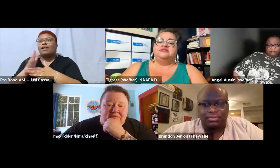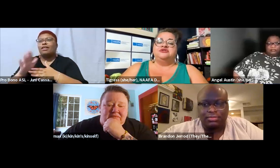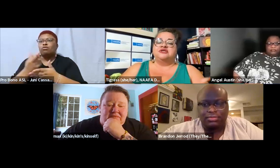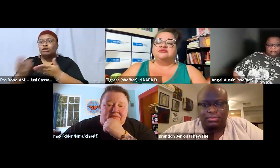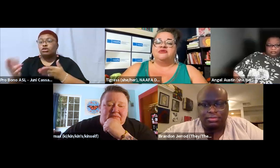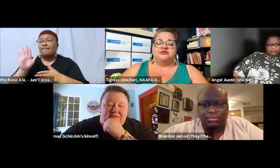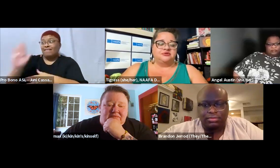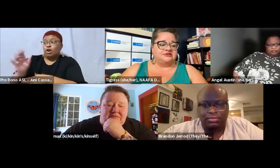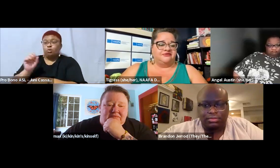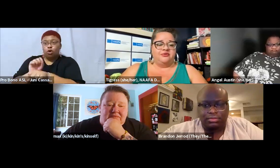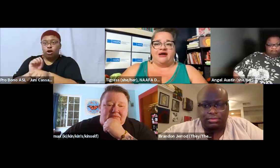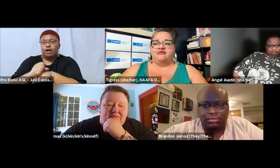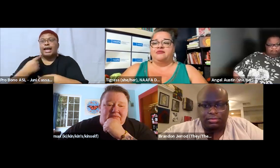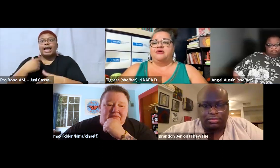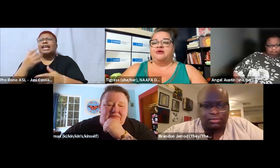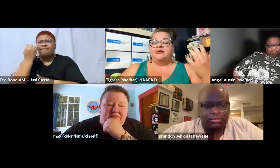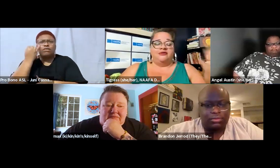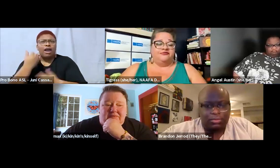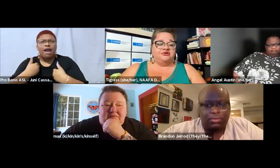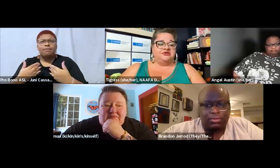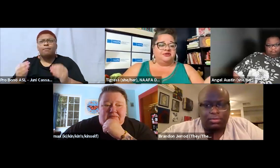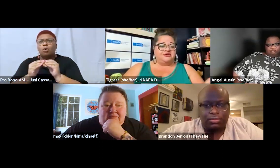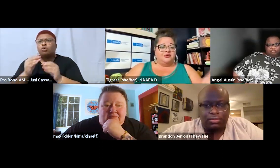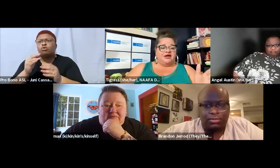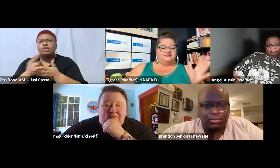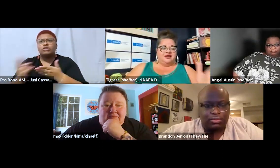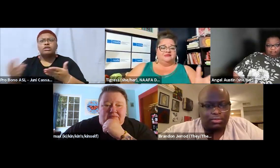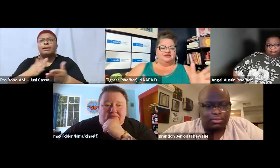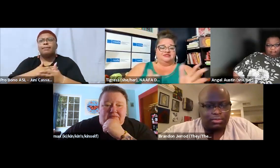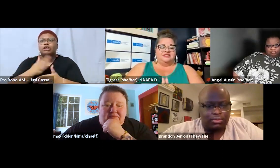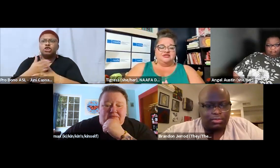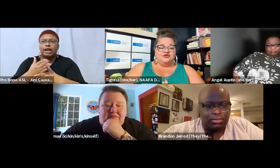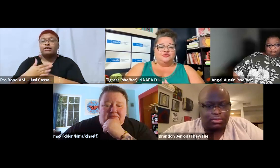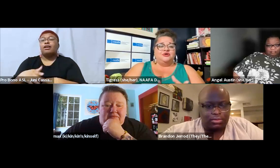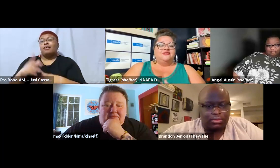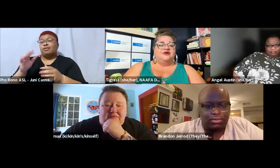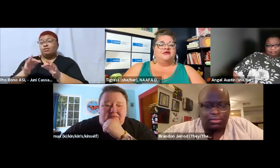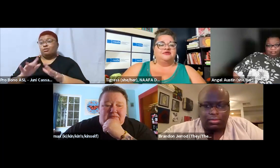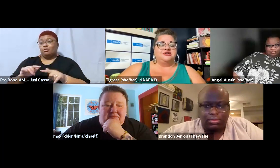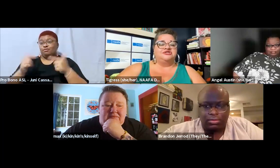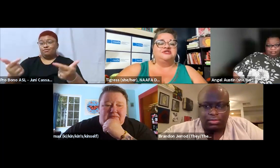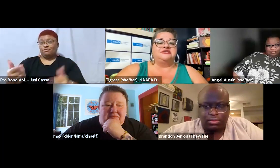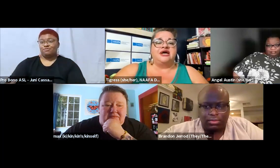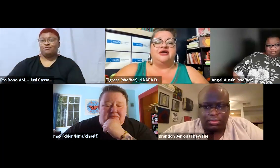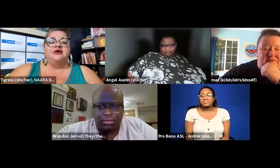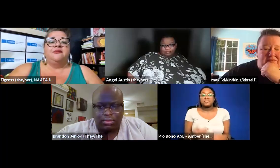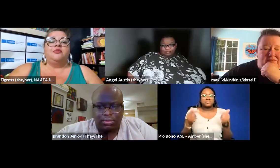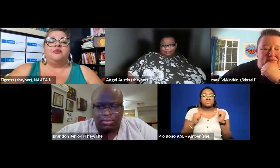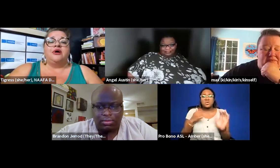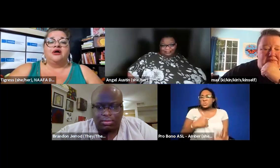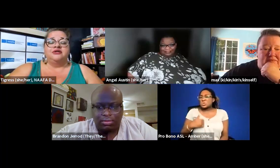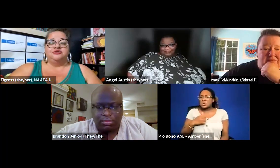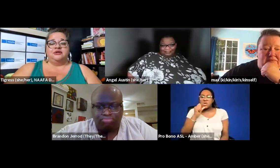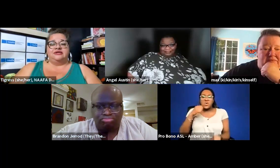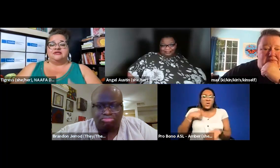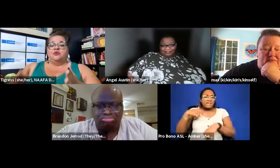and please do share the resources if you have them um unfortunately we don't have time to continue the conversation today but